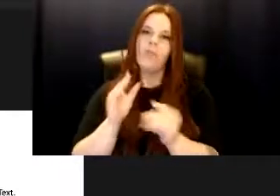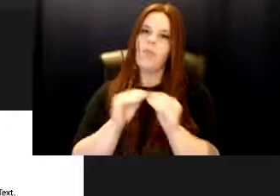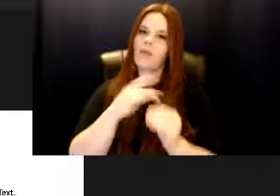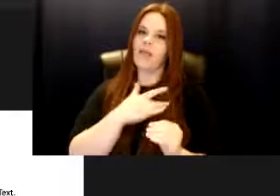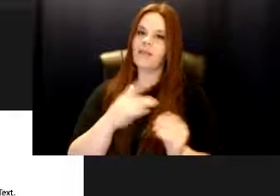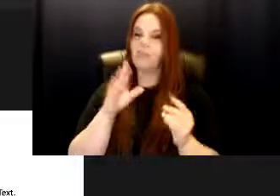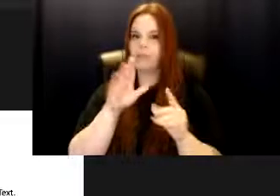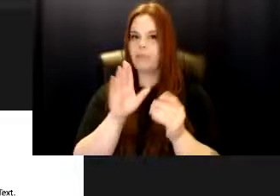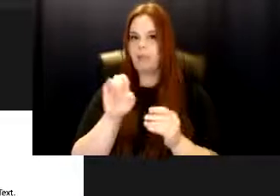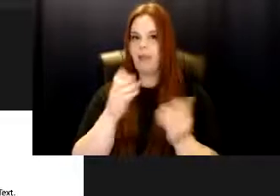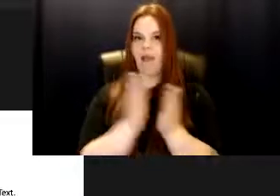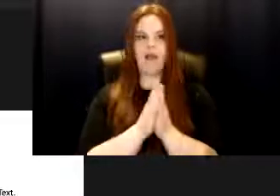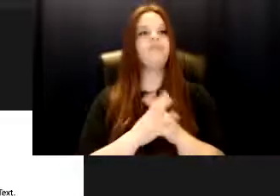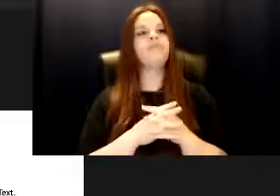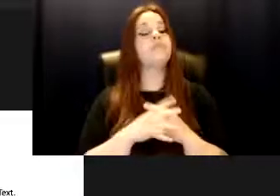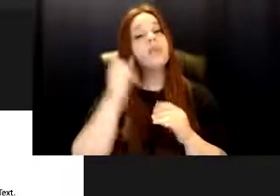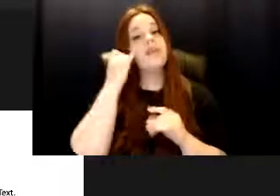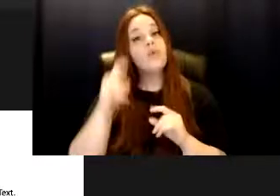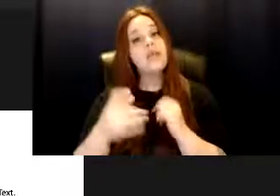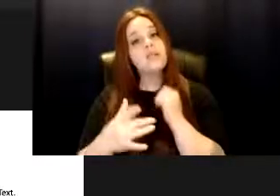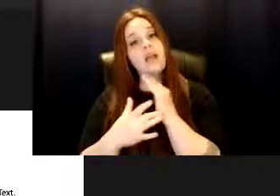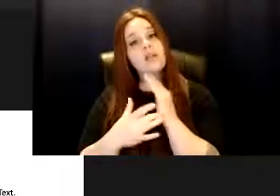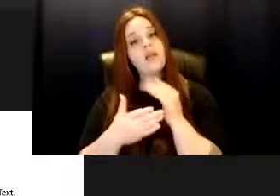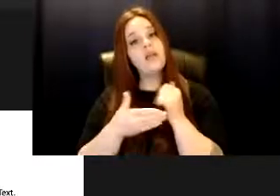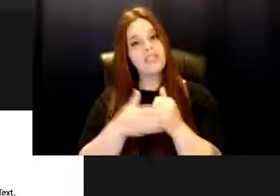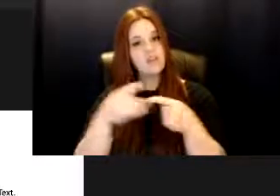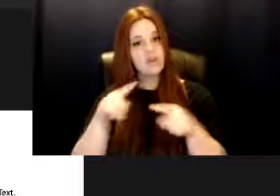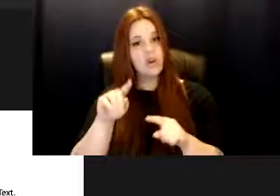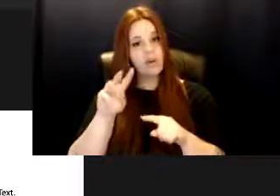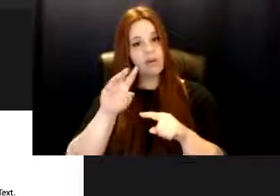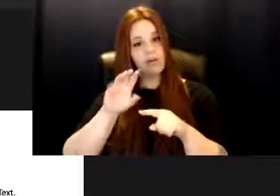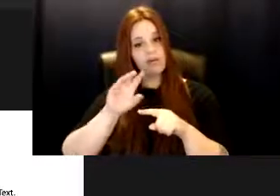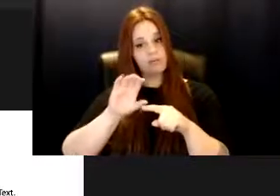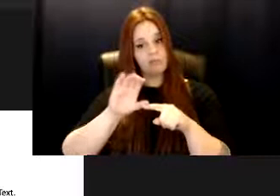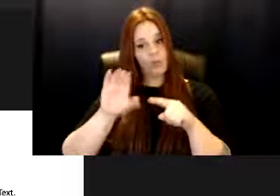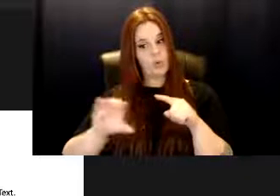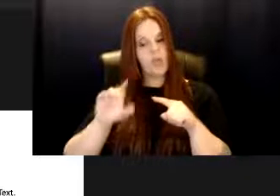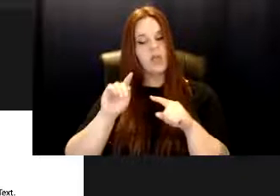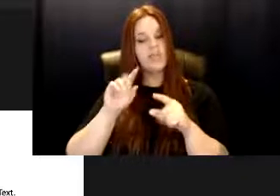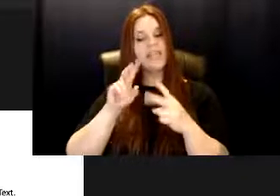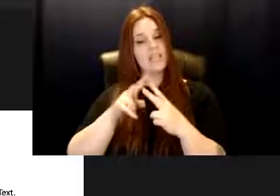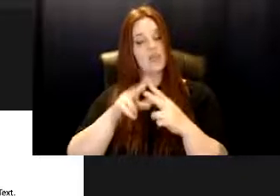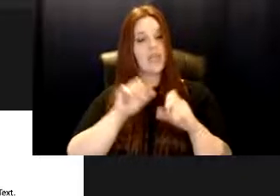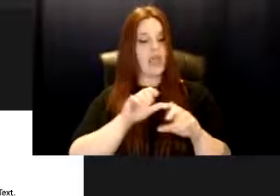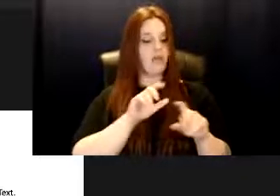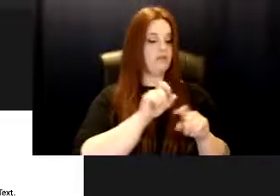you have needed technical assistance during the webinar, send a message in the chat area or email